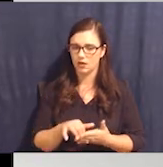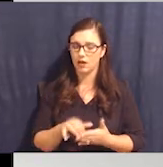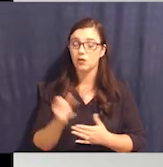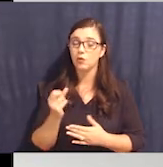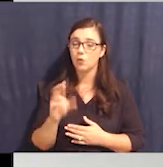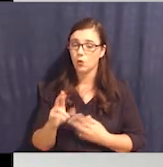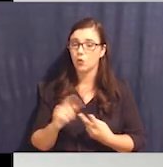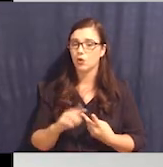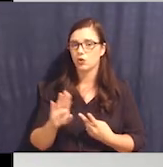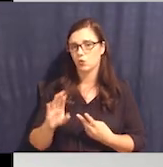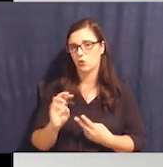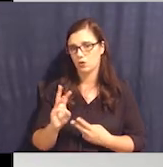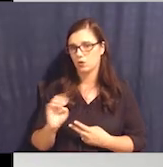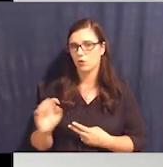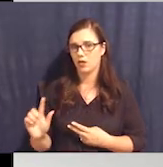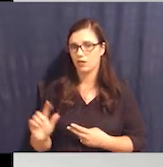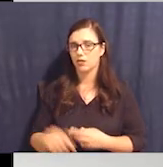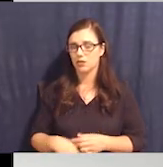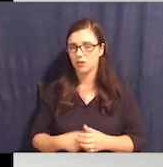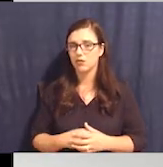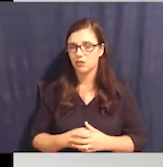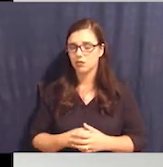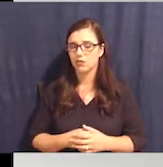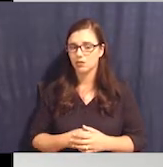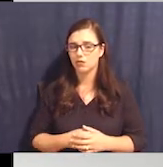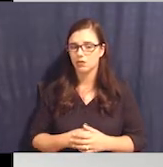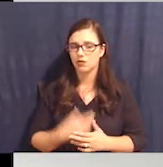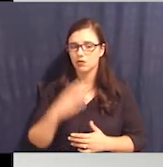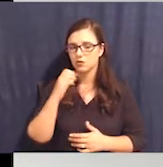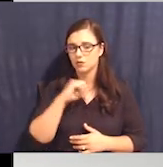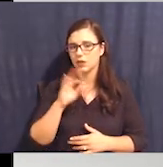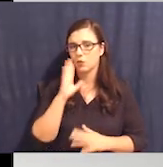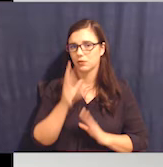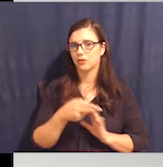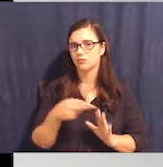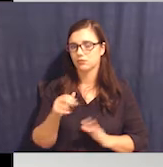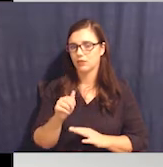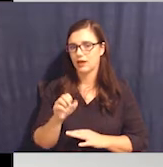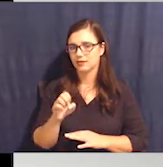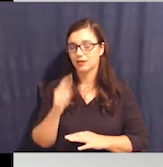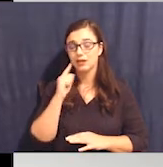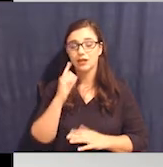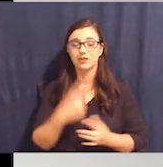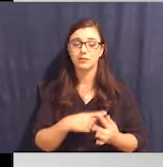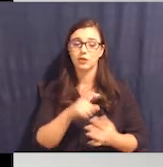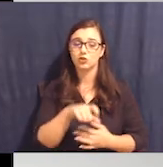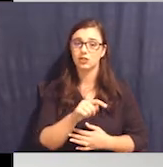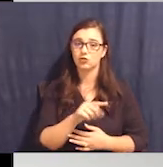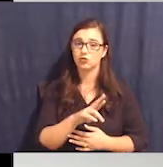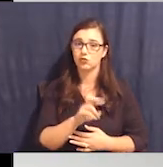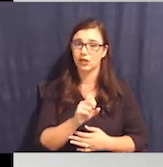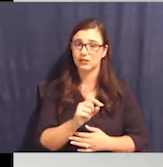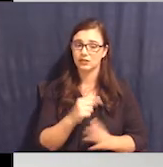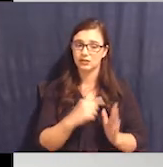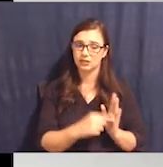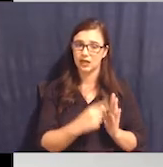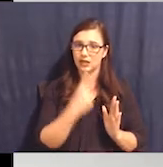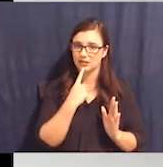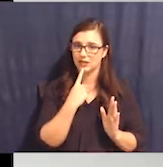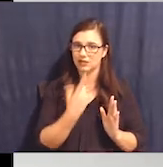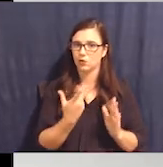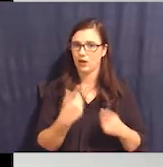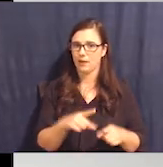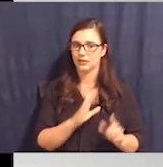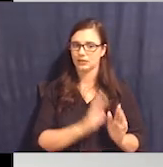do that, or your will. It's probably an asset. If your child has special needs trust, it says